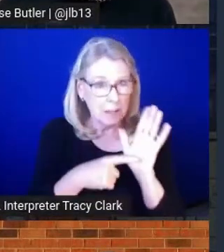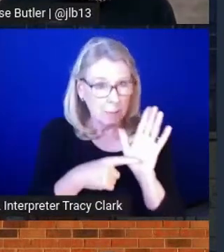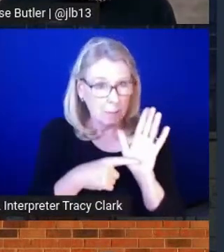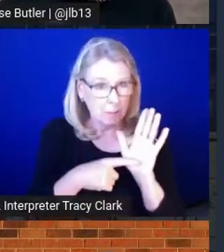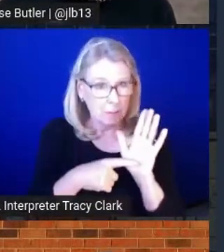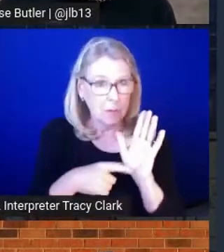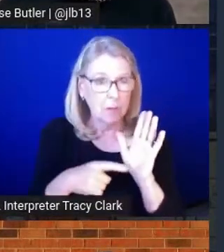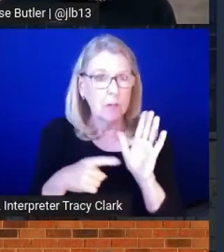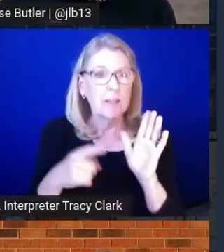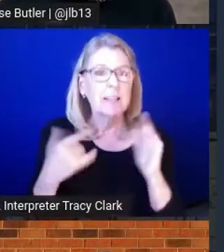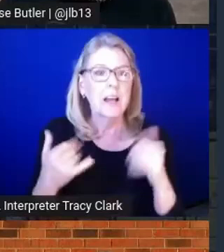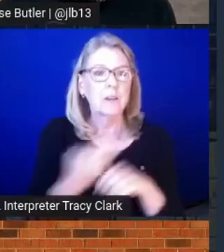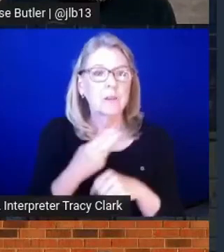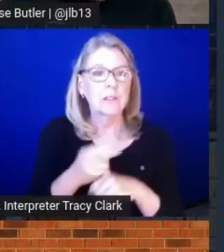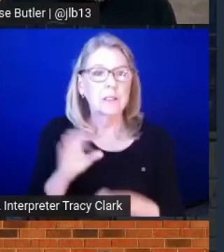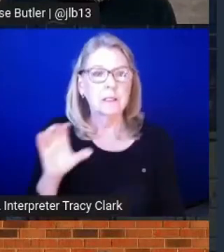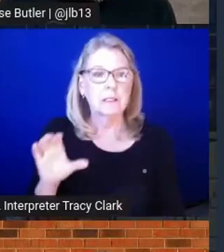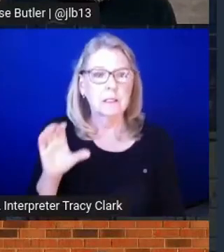code using TypeScript.